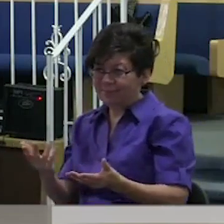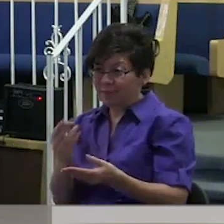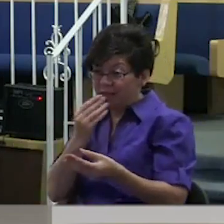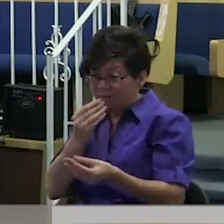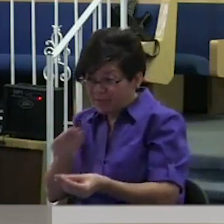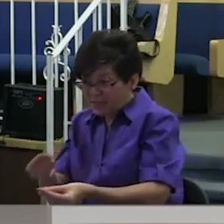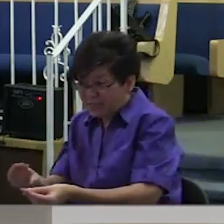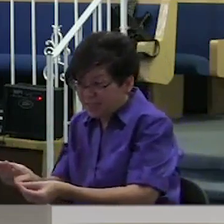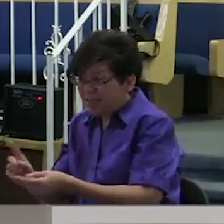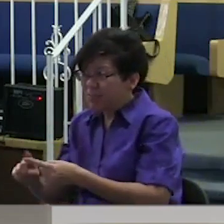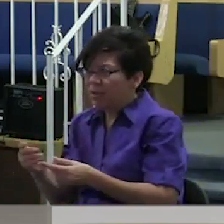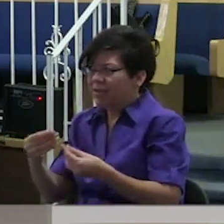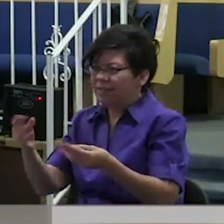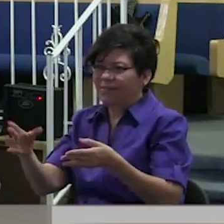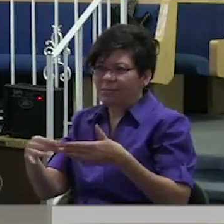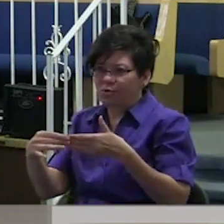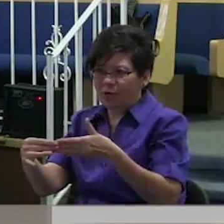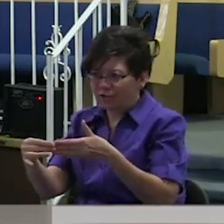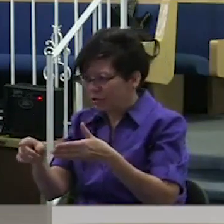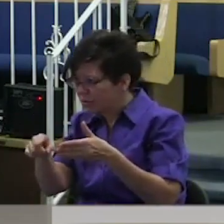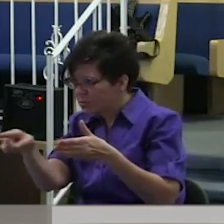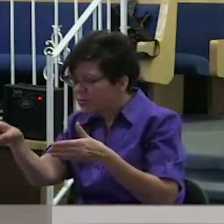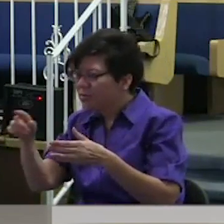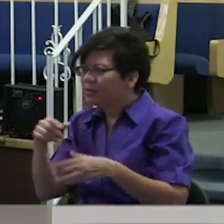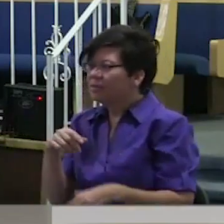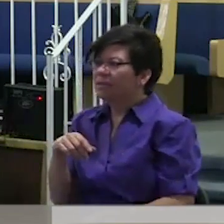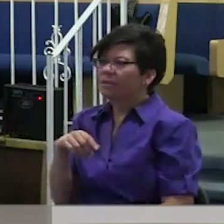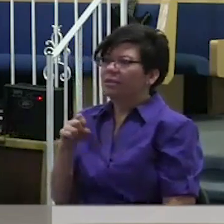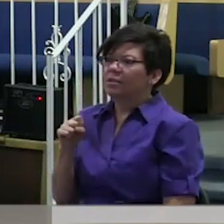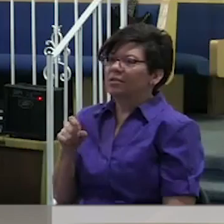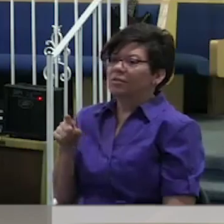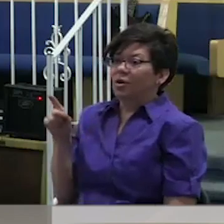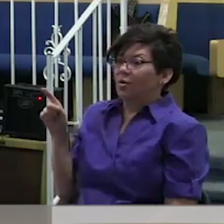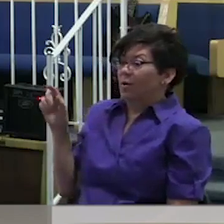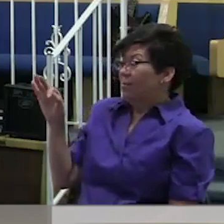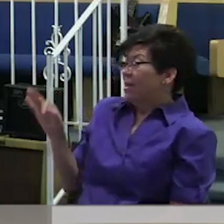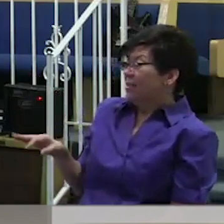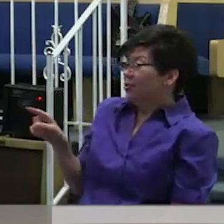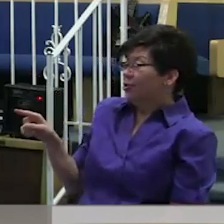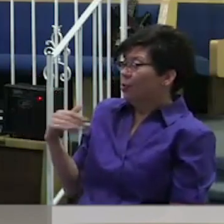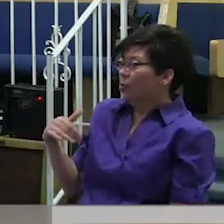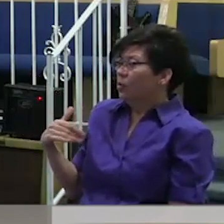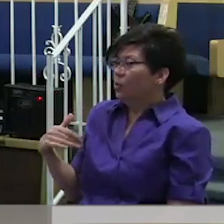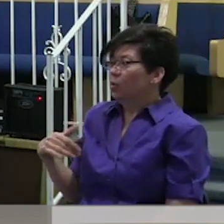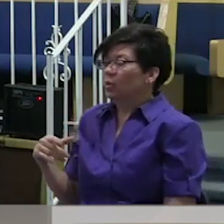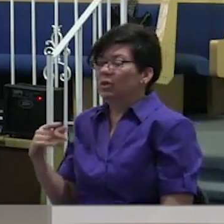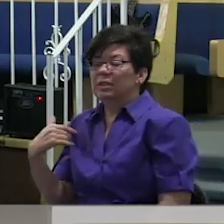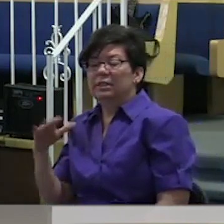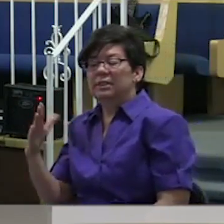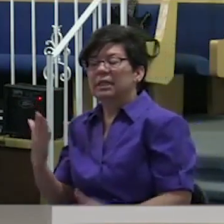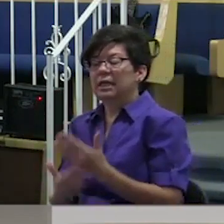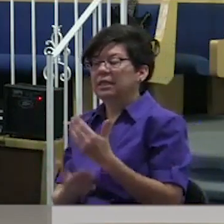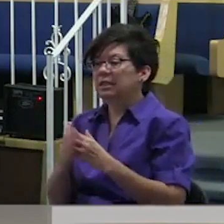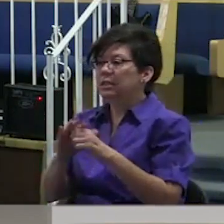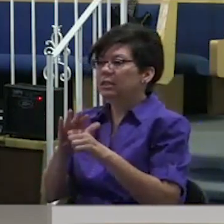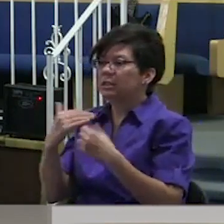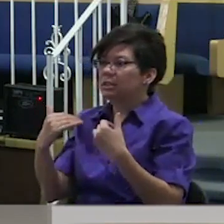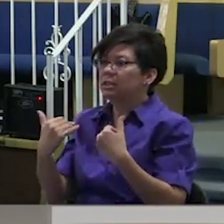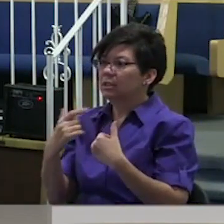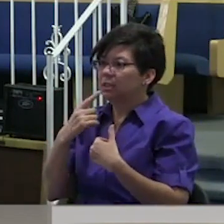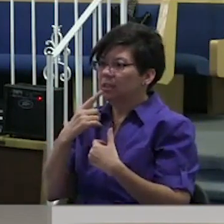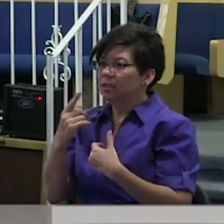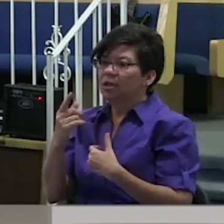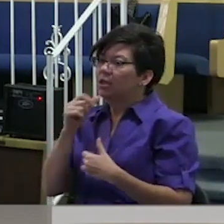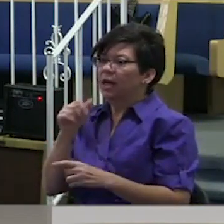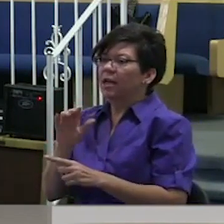feed them, but to give them direction. And so he has his hands full. Not that we are